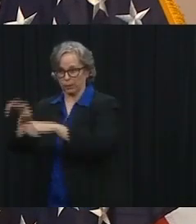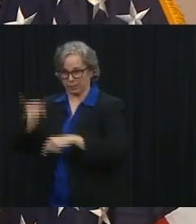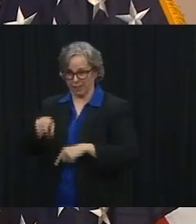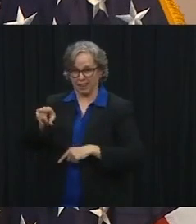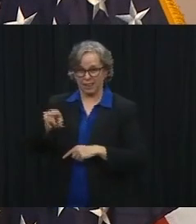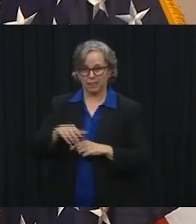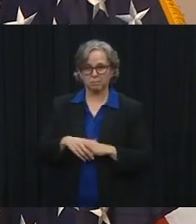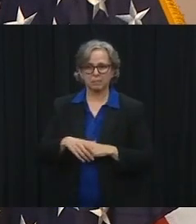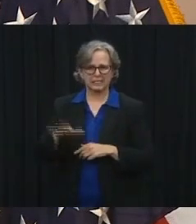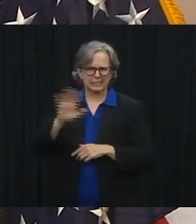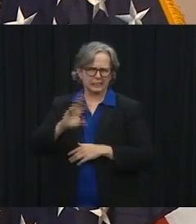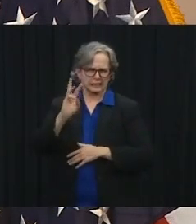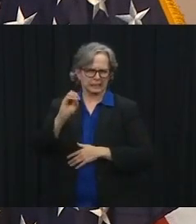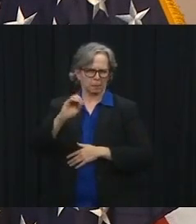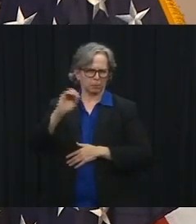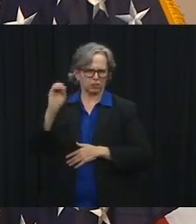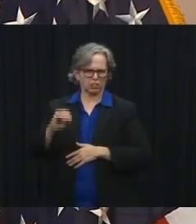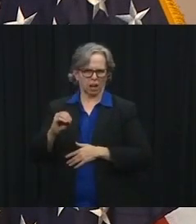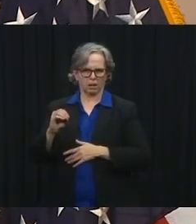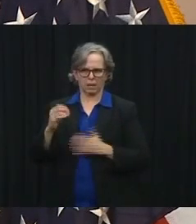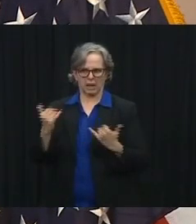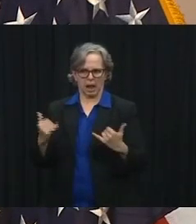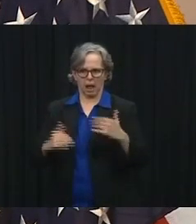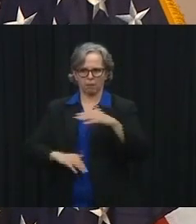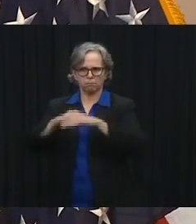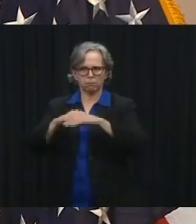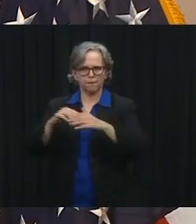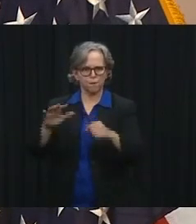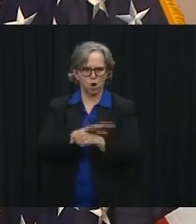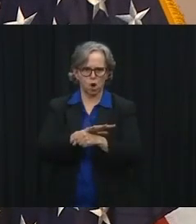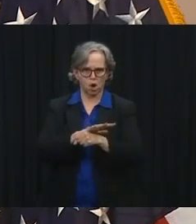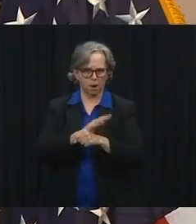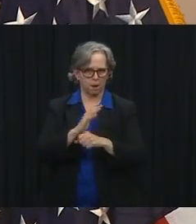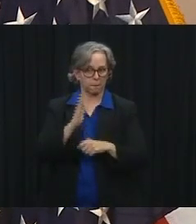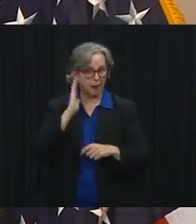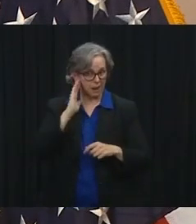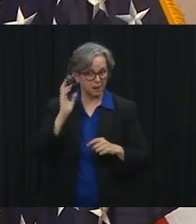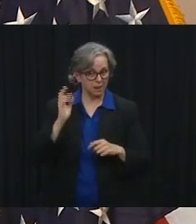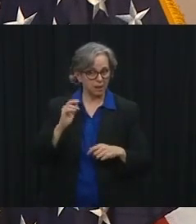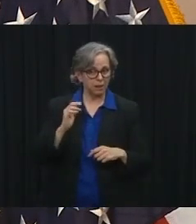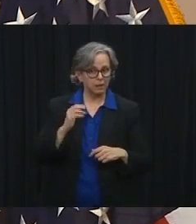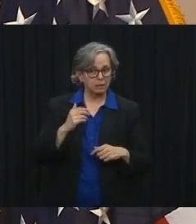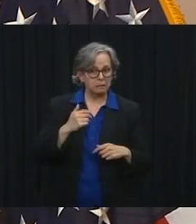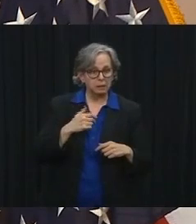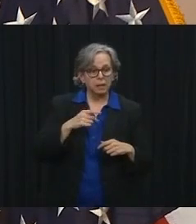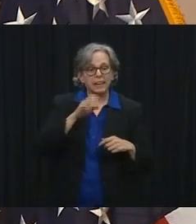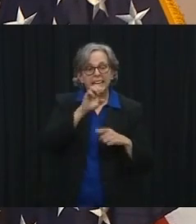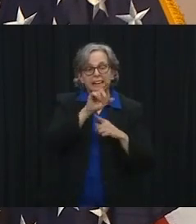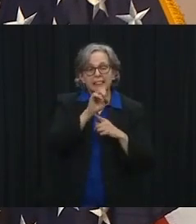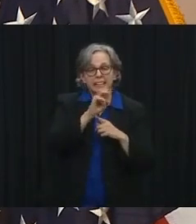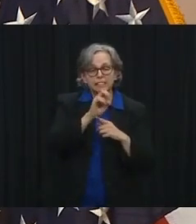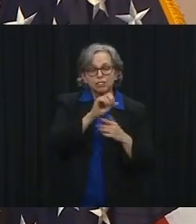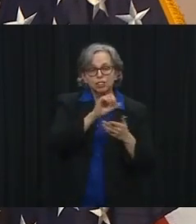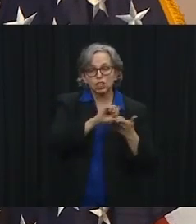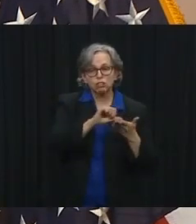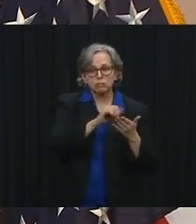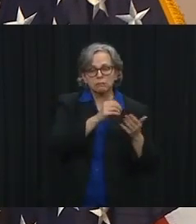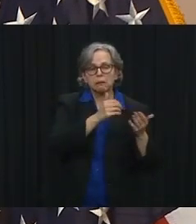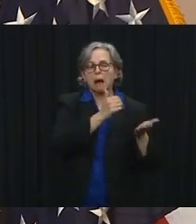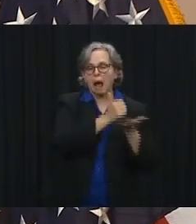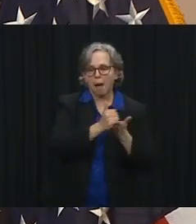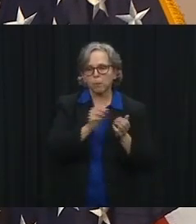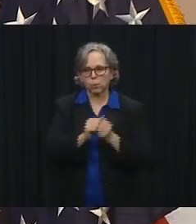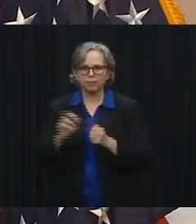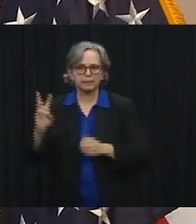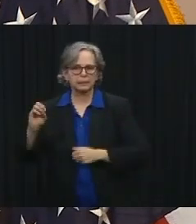hospitals. After our elective surgery stopping, we're about 60%. Our ICU beds in